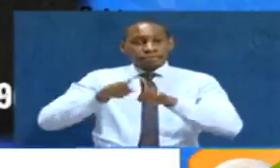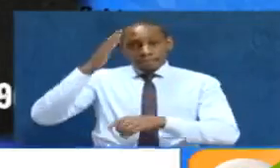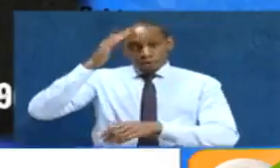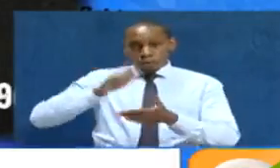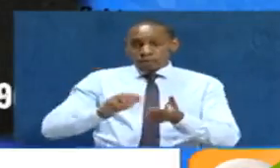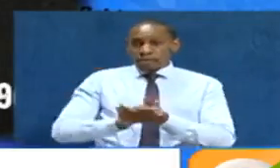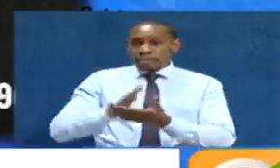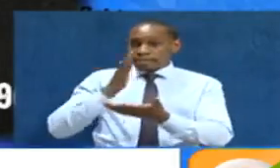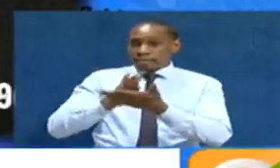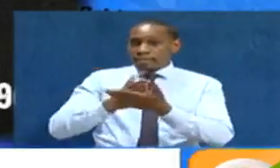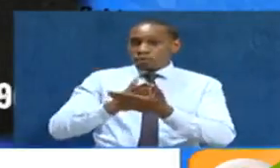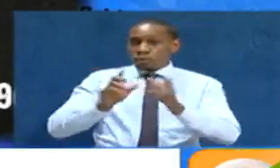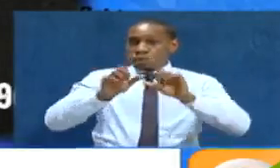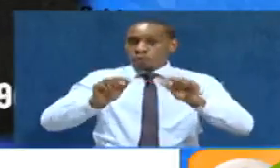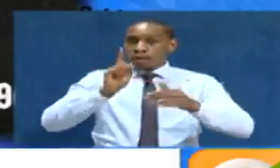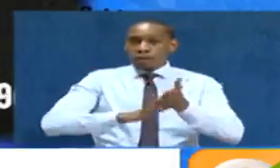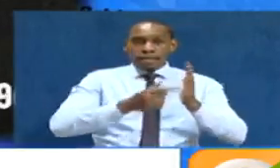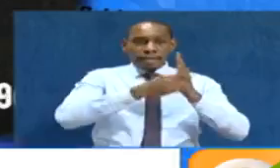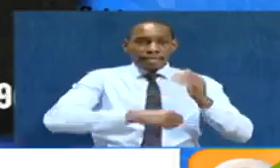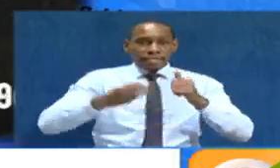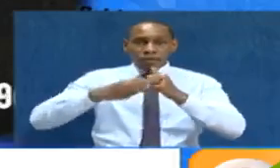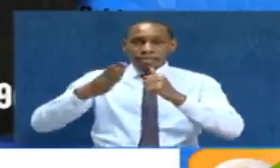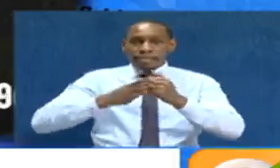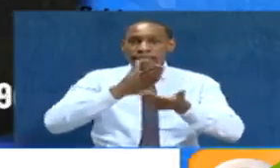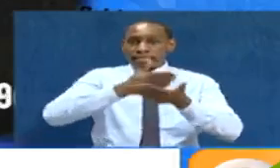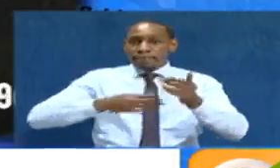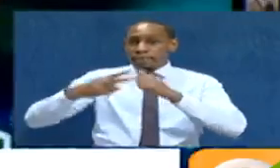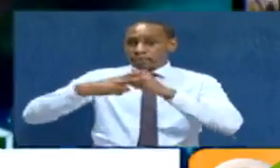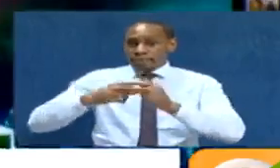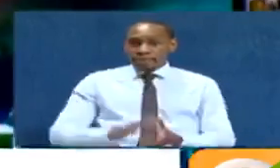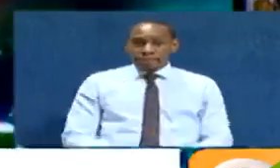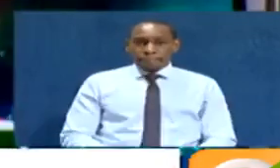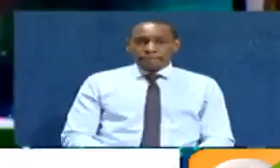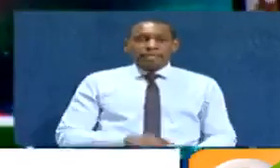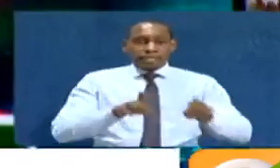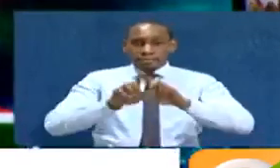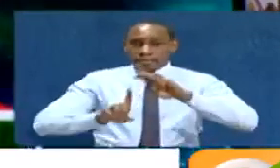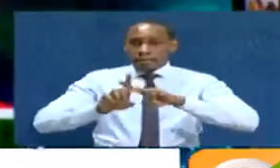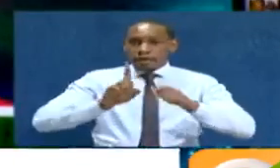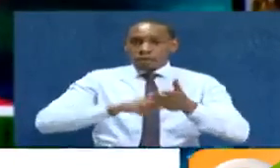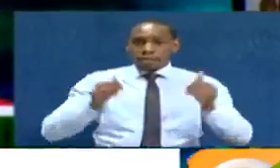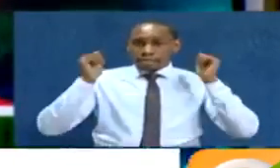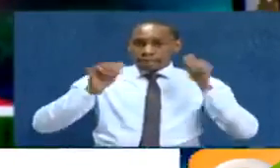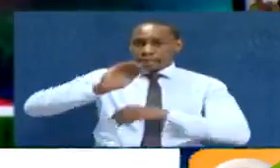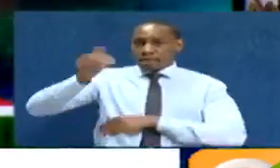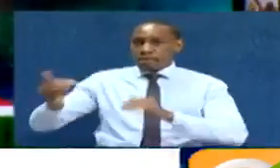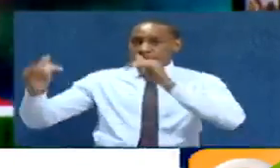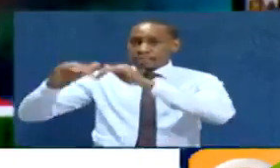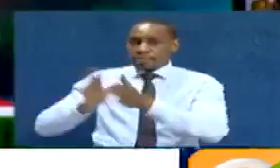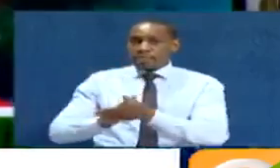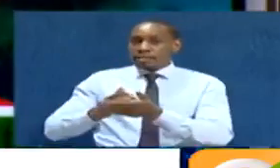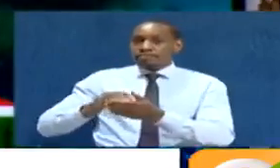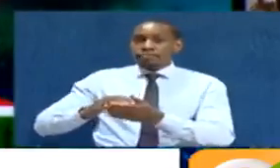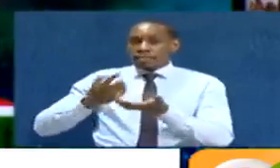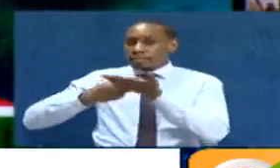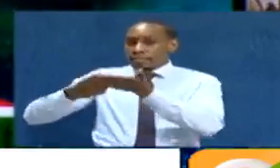notwithstanding that the correct reference here was Article 89, Sabbatical 7. It is also emerging that Nyamira County Assembly considered